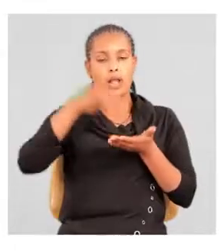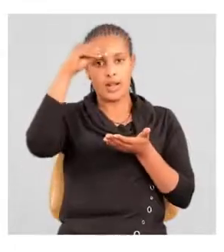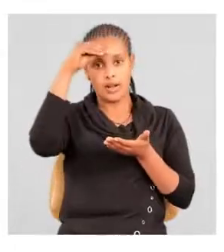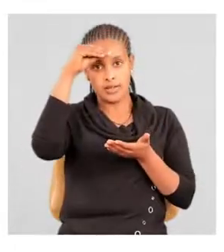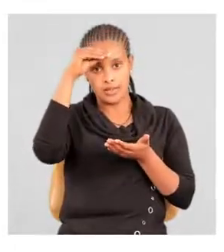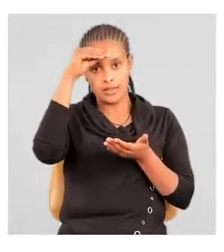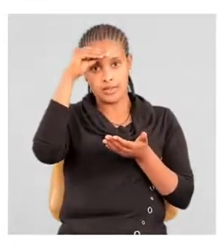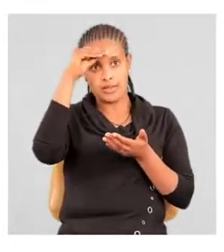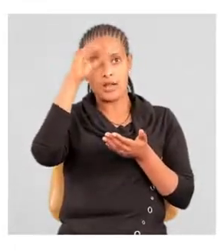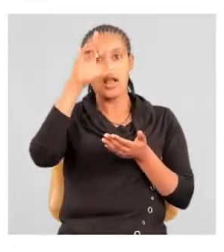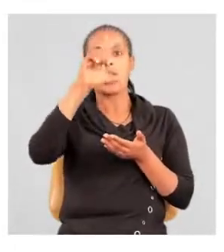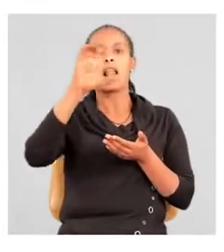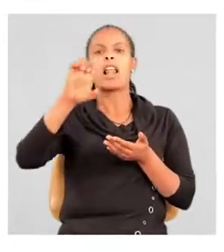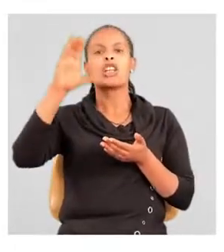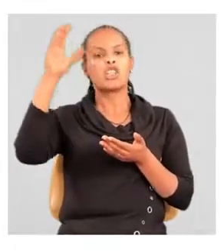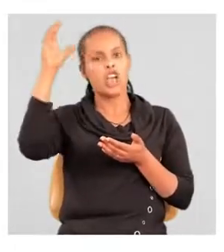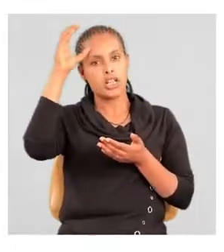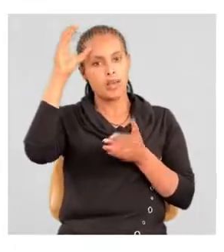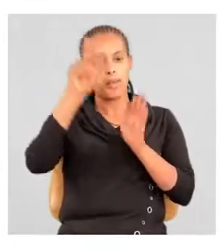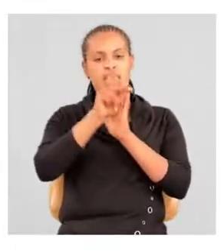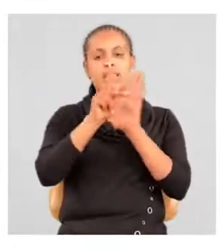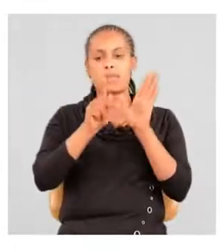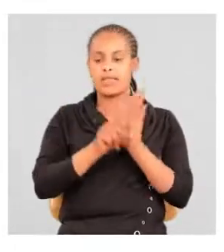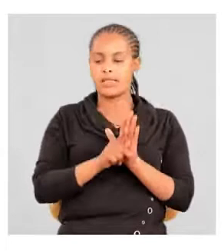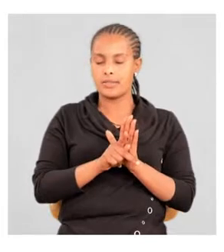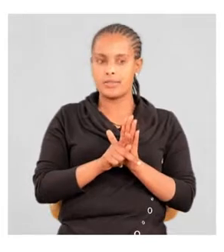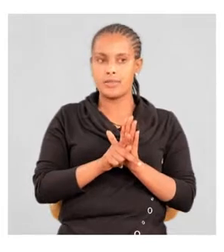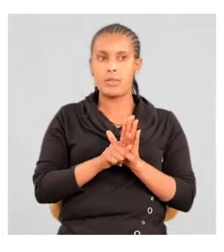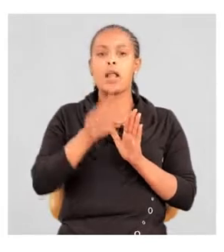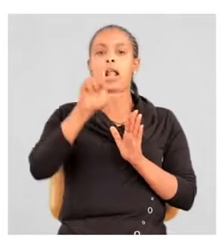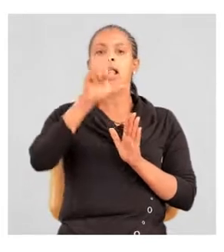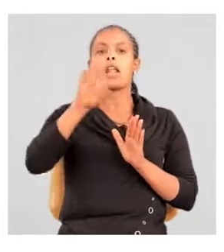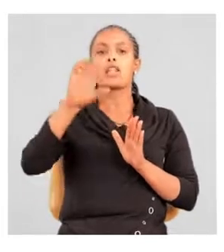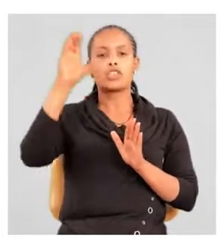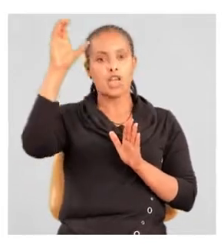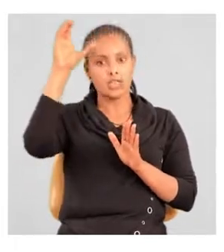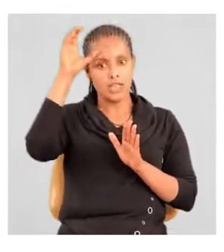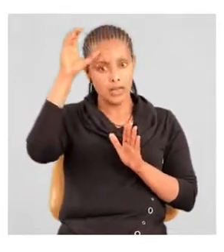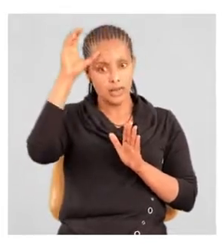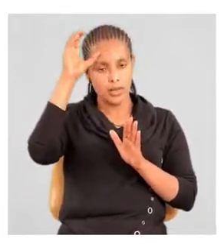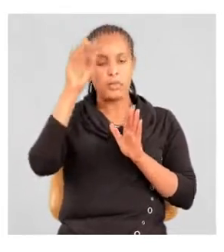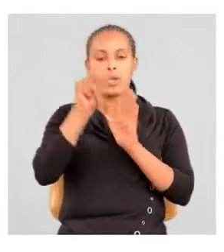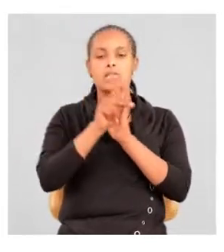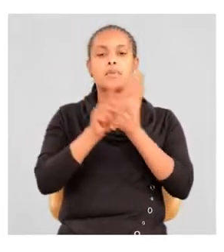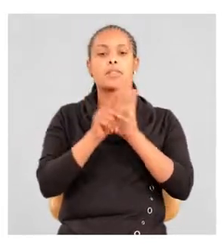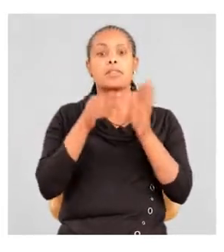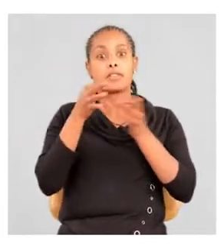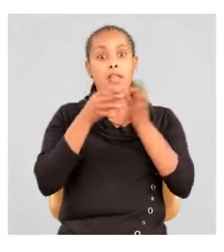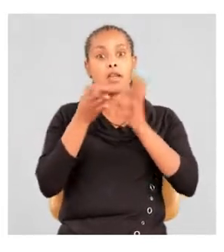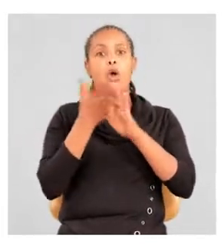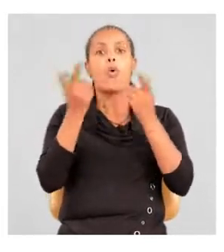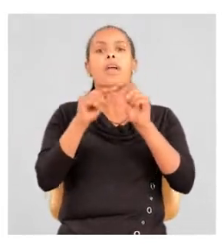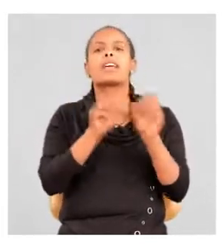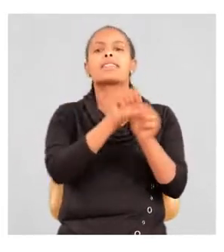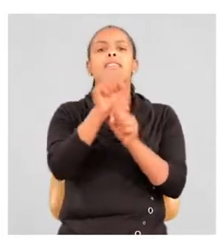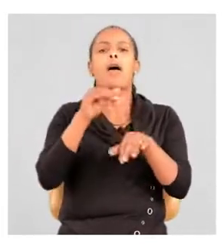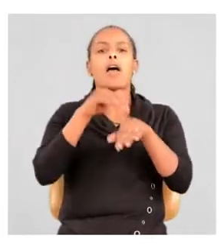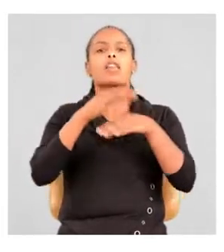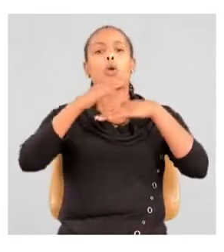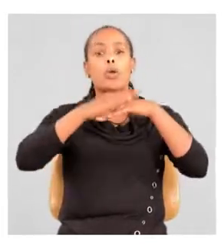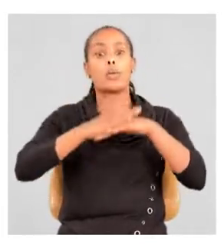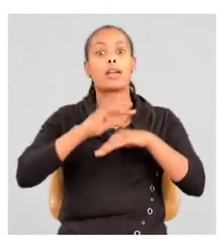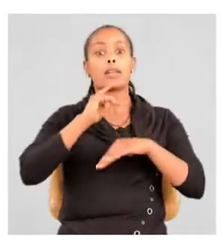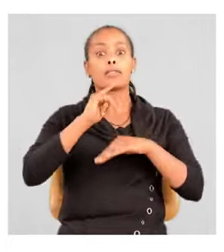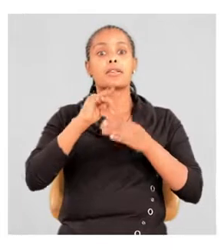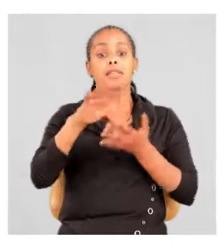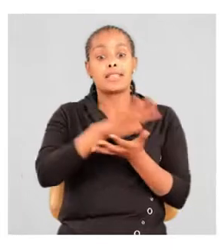learned Le Chatelier's principle. Le Chatelier principle states that when a system at equilibrium